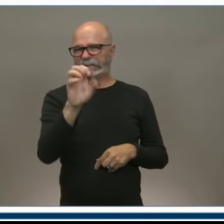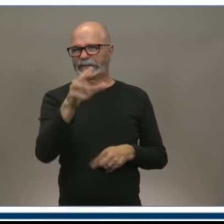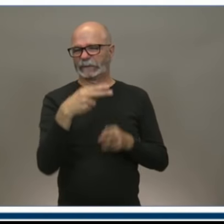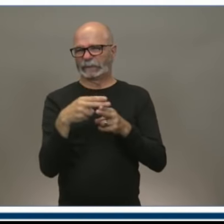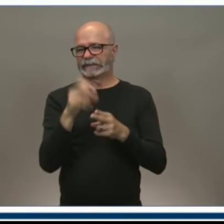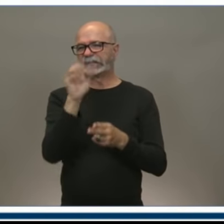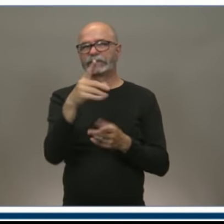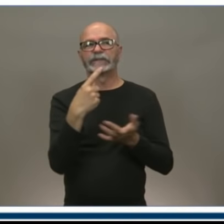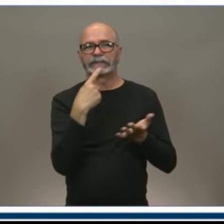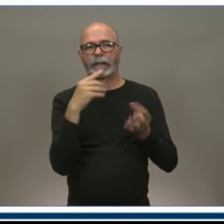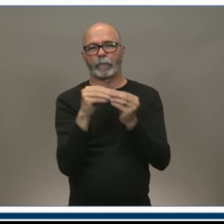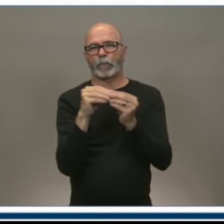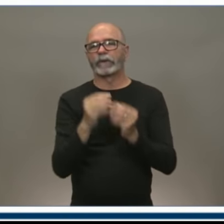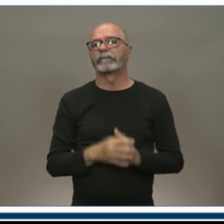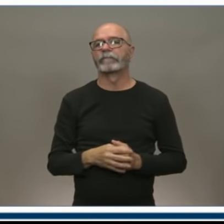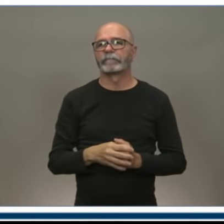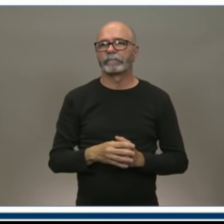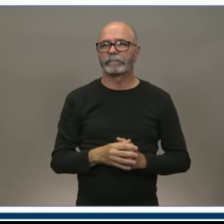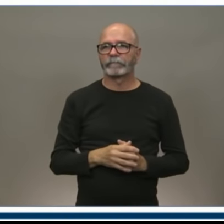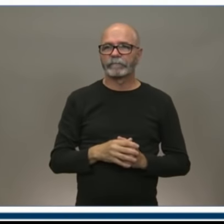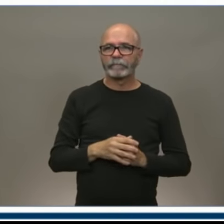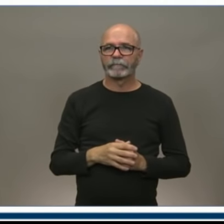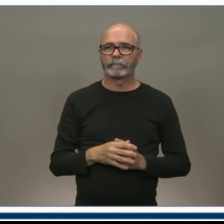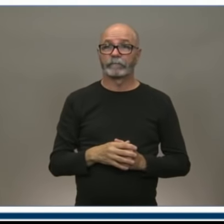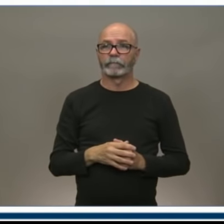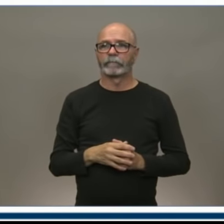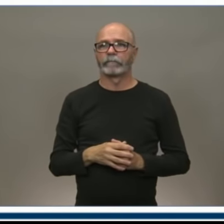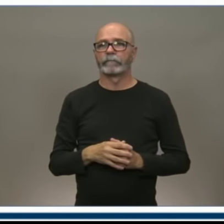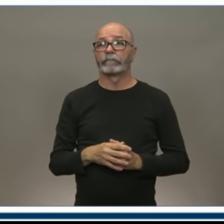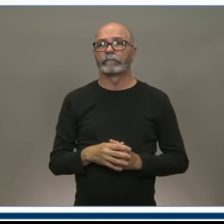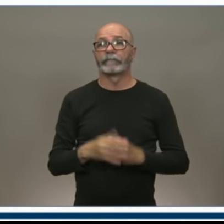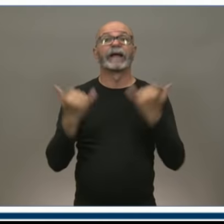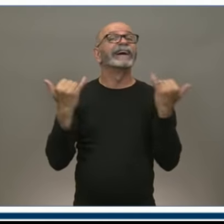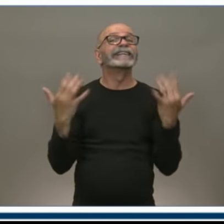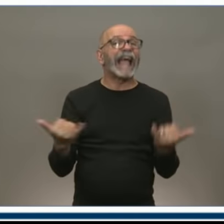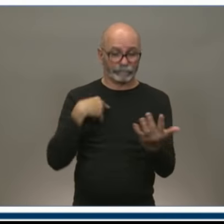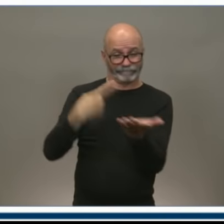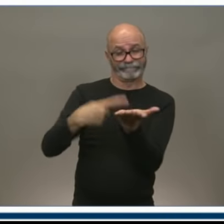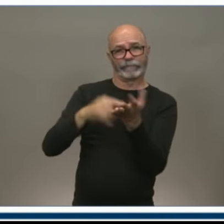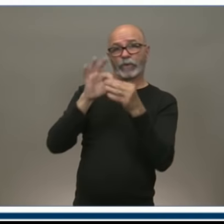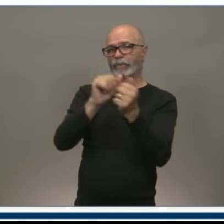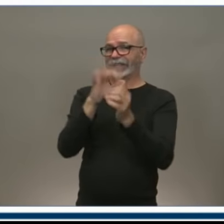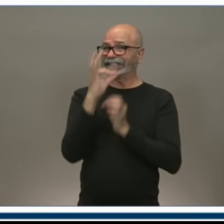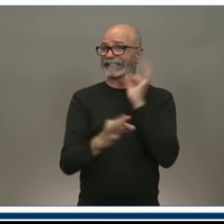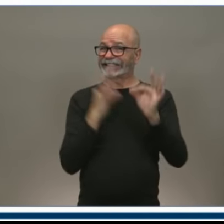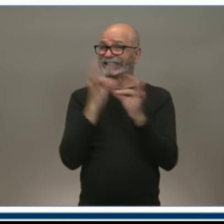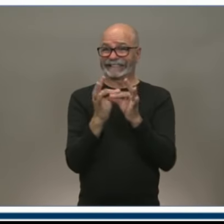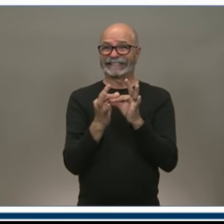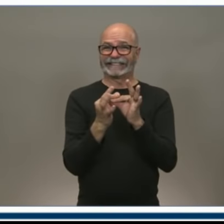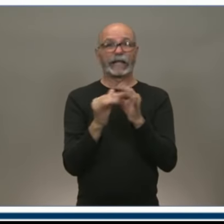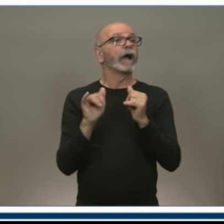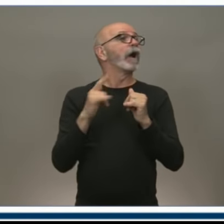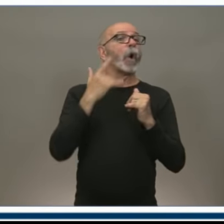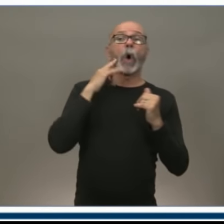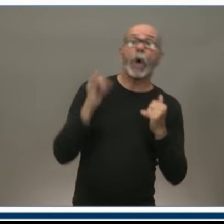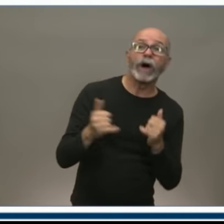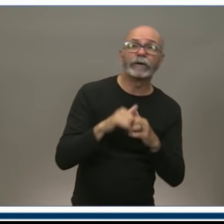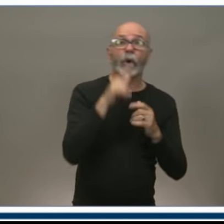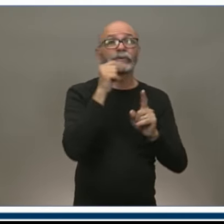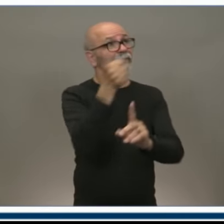The use of testing, I'm just going to talk about testing for a minute. The use of testing for a specific group of travelers like rotational workers